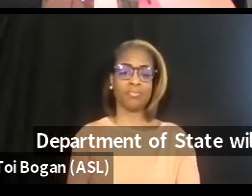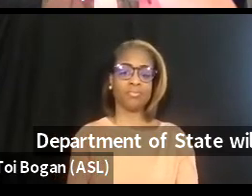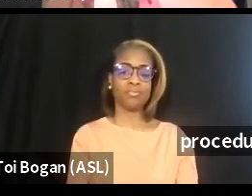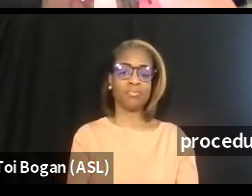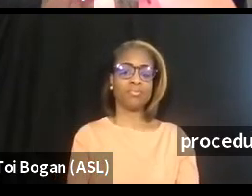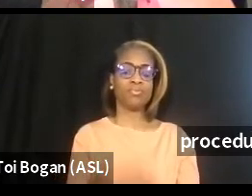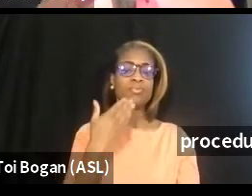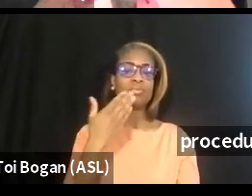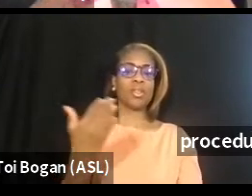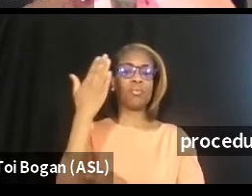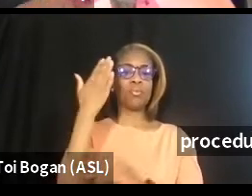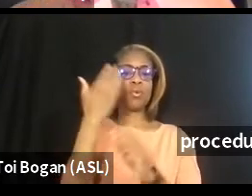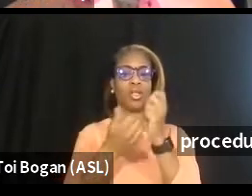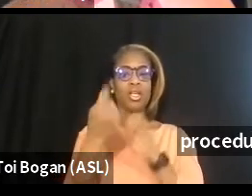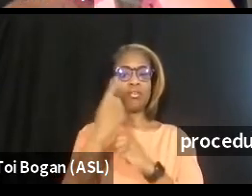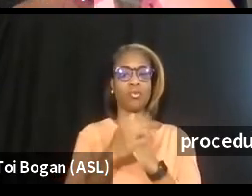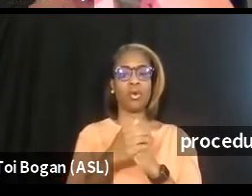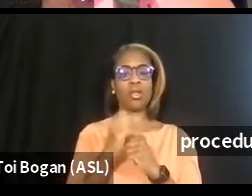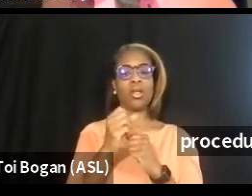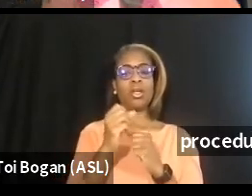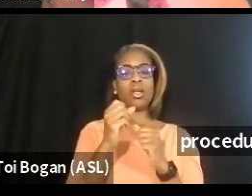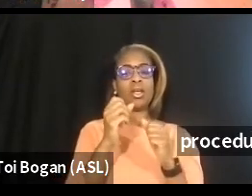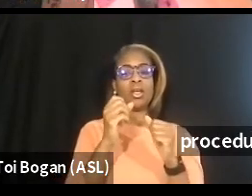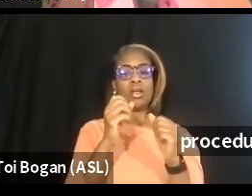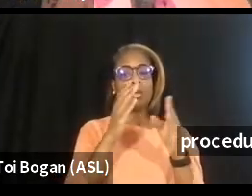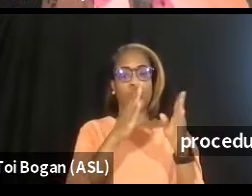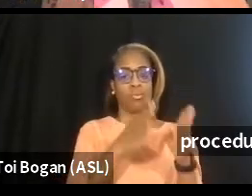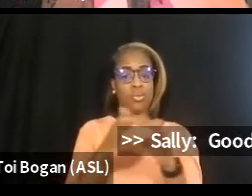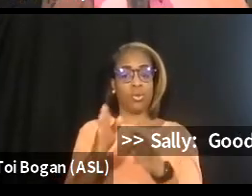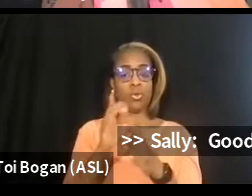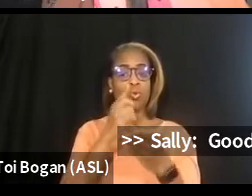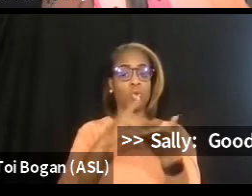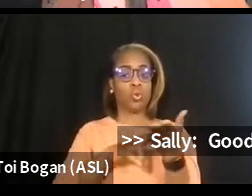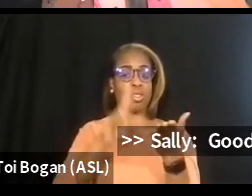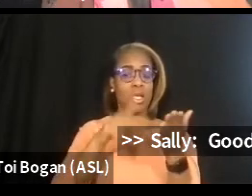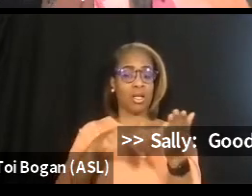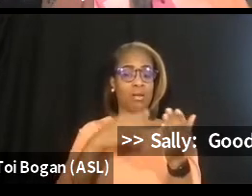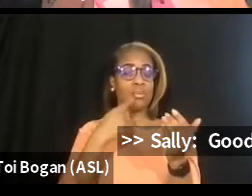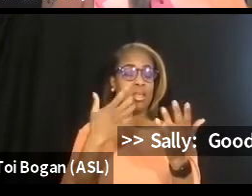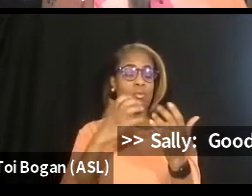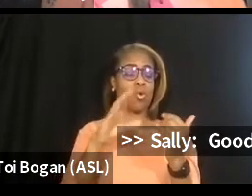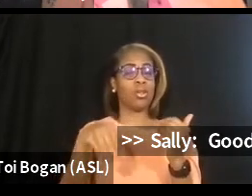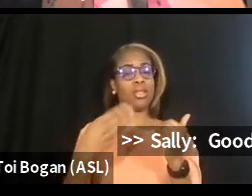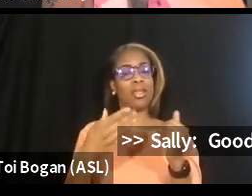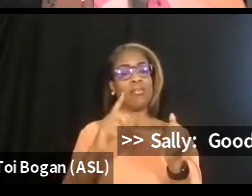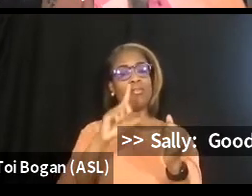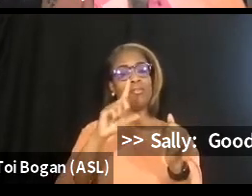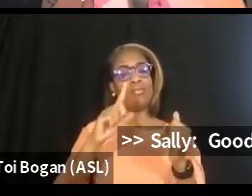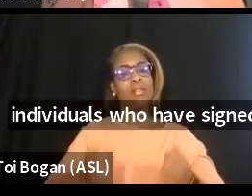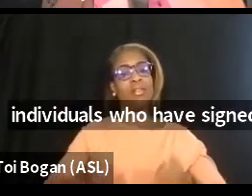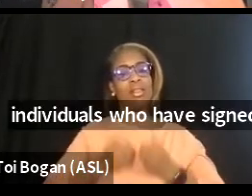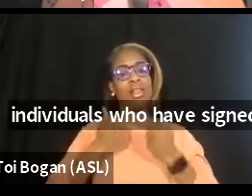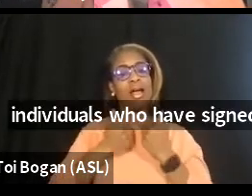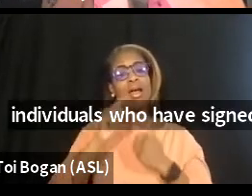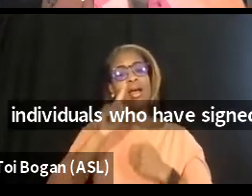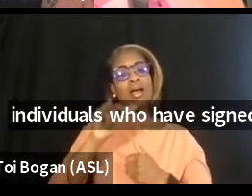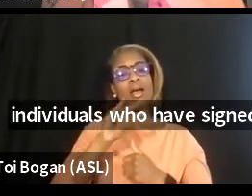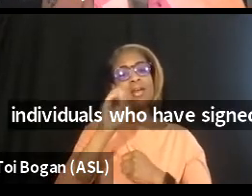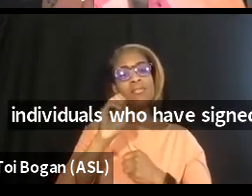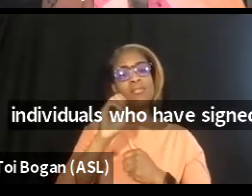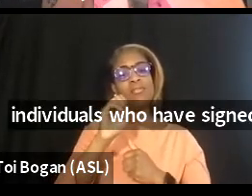Good morning, everyone. So individuals who have signed up and indicated that they would like to provide live public comment will now be allowed to do